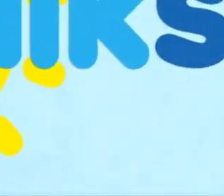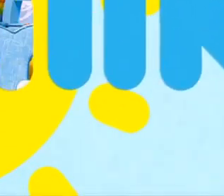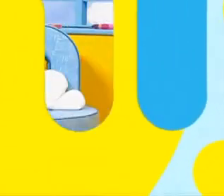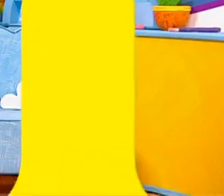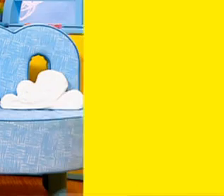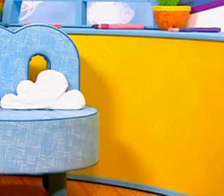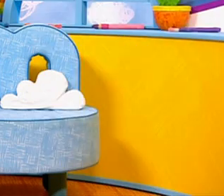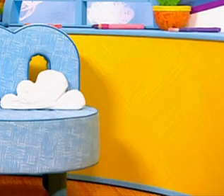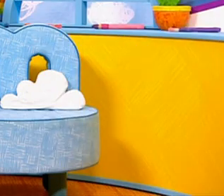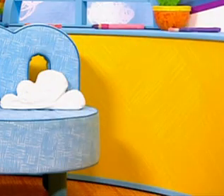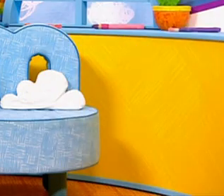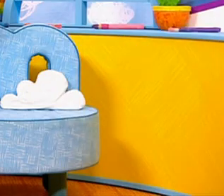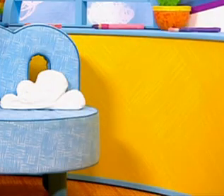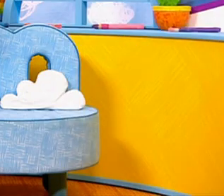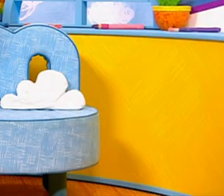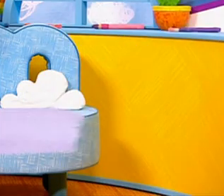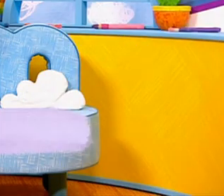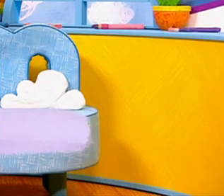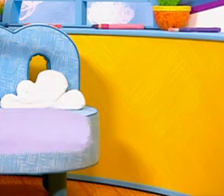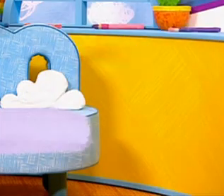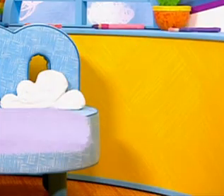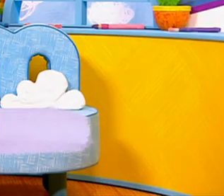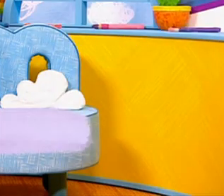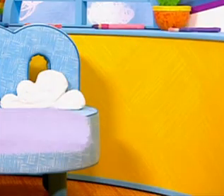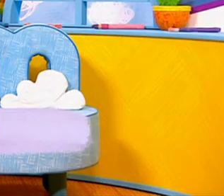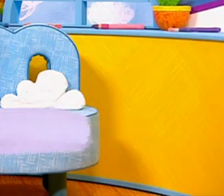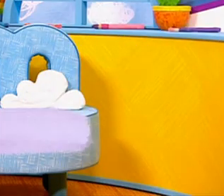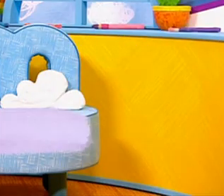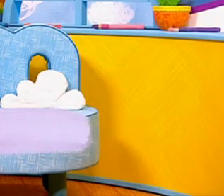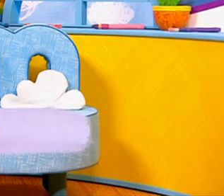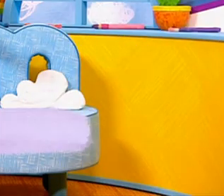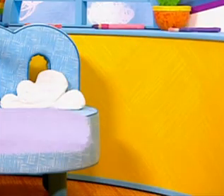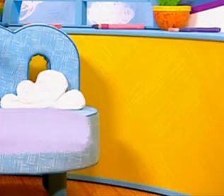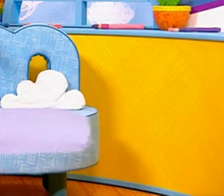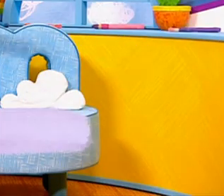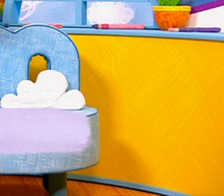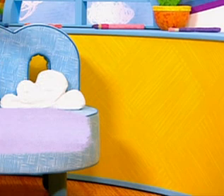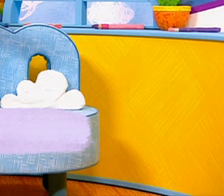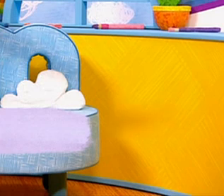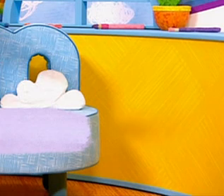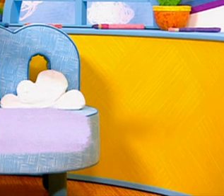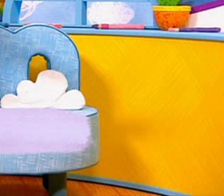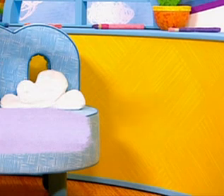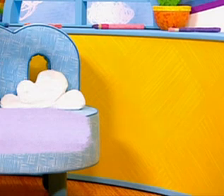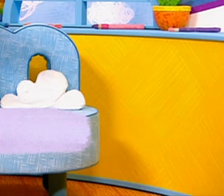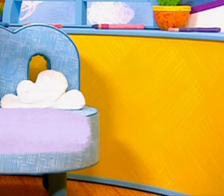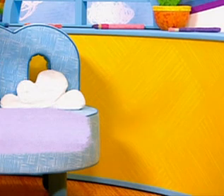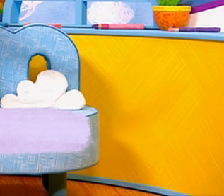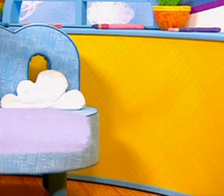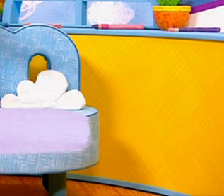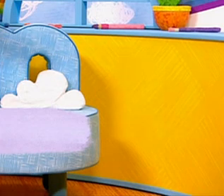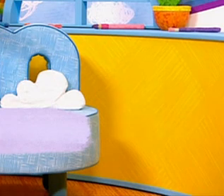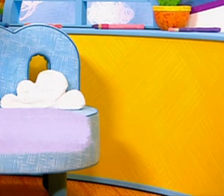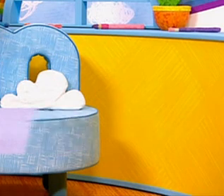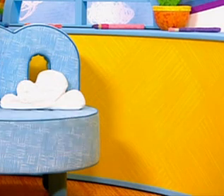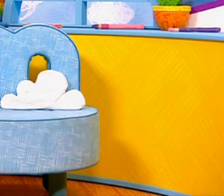Good morning, milkshakers. Are you all right? Yeah! Well, we want you to be more than all right. So today we're going to bring you brand new Shimmer and Shine, brand new